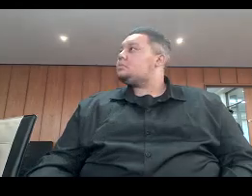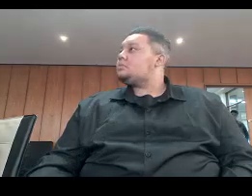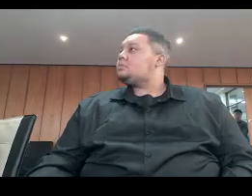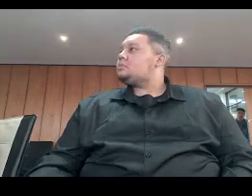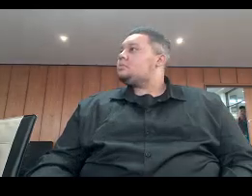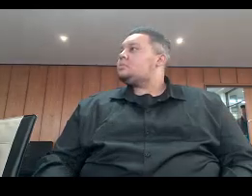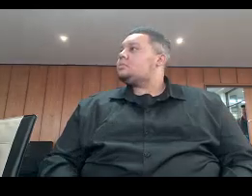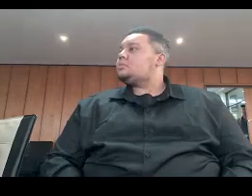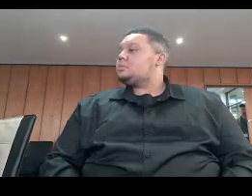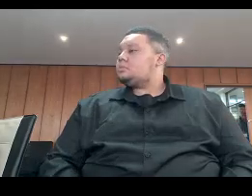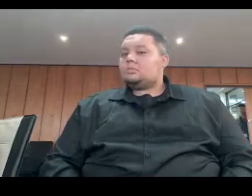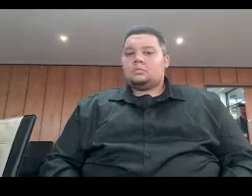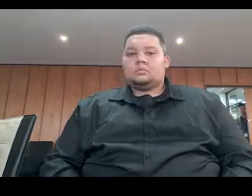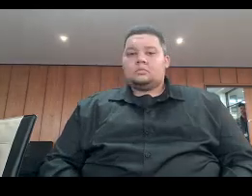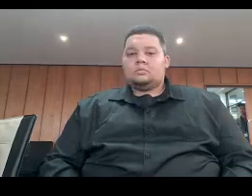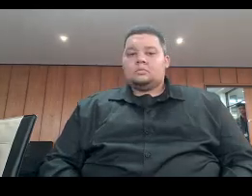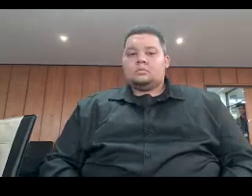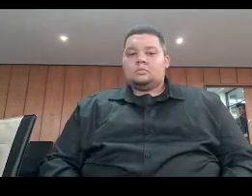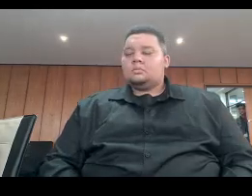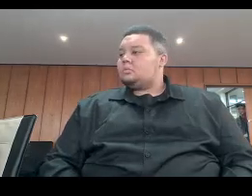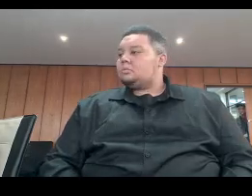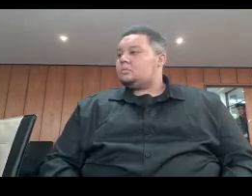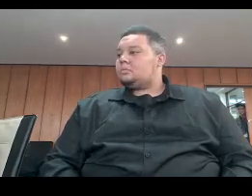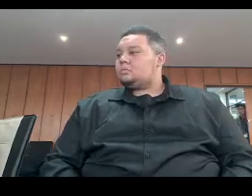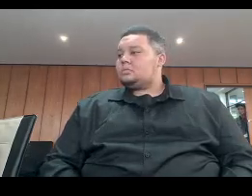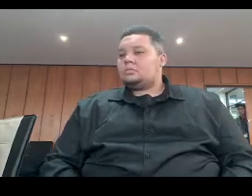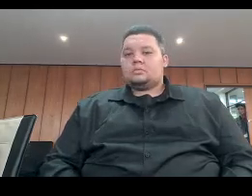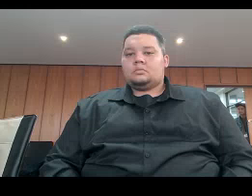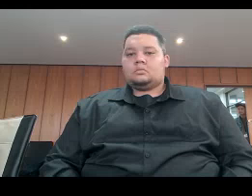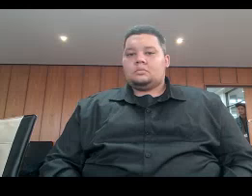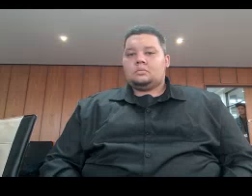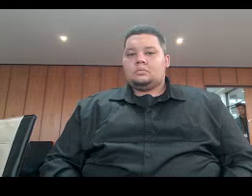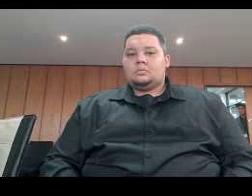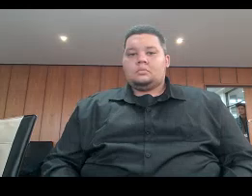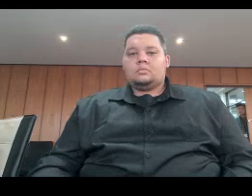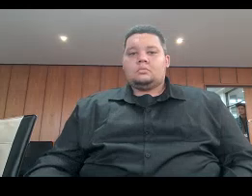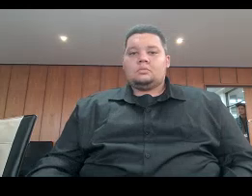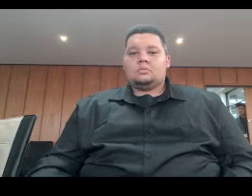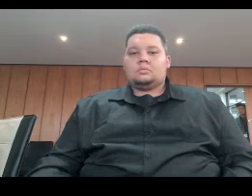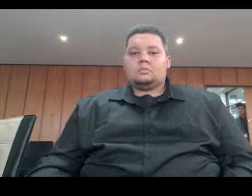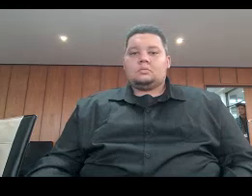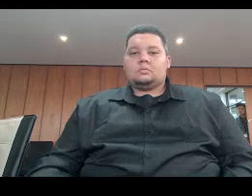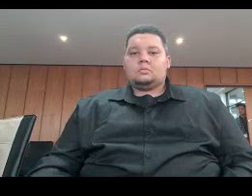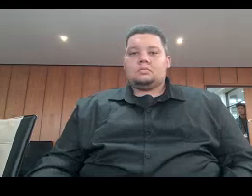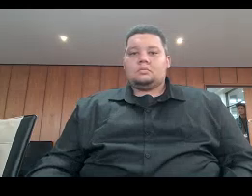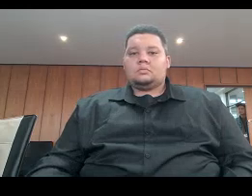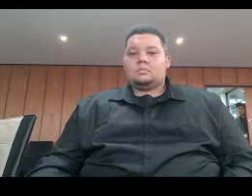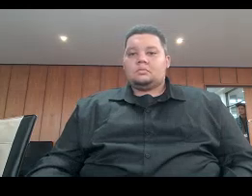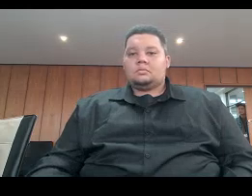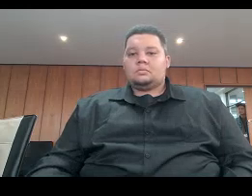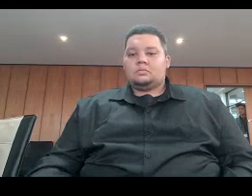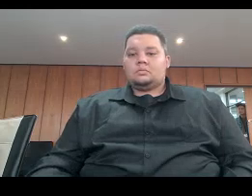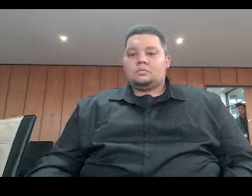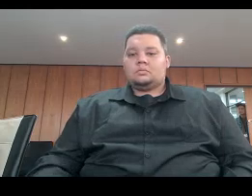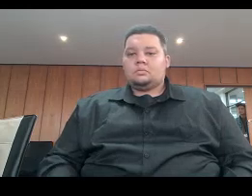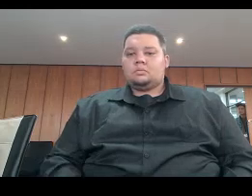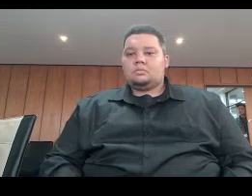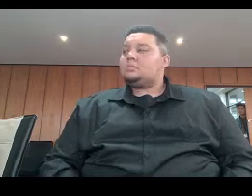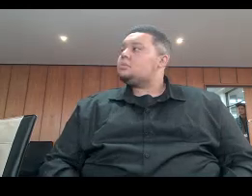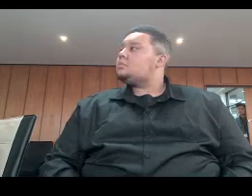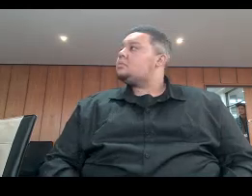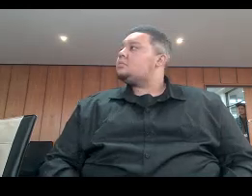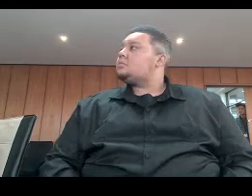Oh, okay. Oh, that's perfect. That works very well. Yeah, perfect. And we are at 11, so I'm going